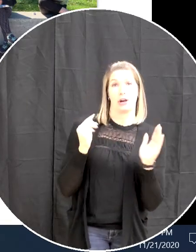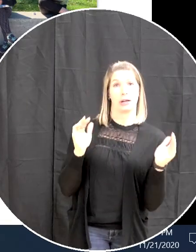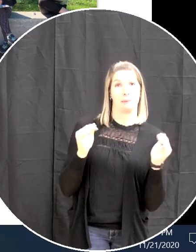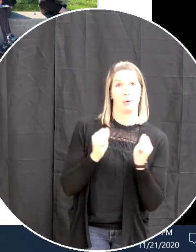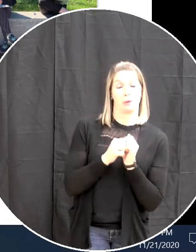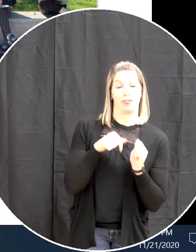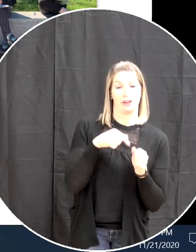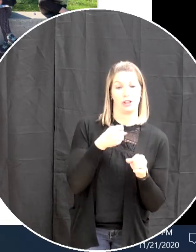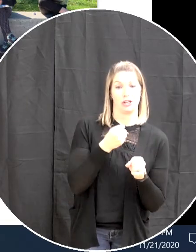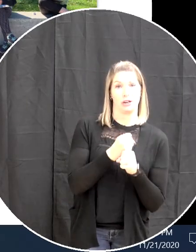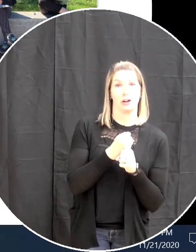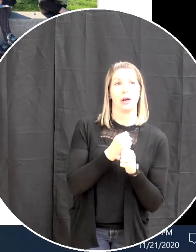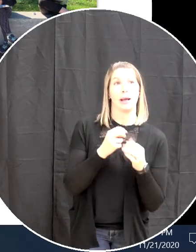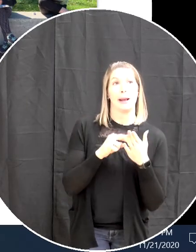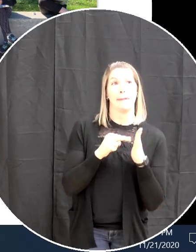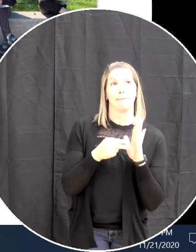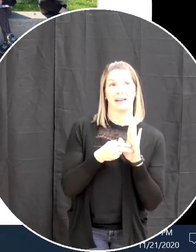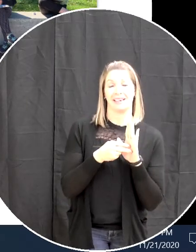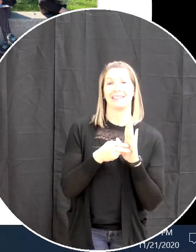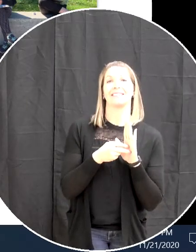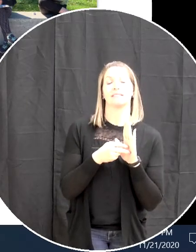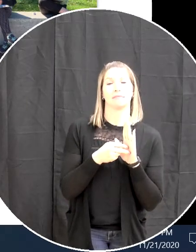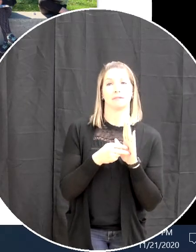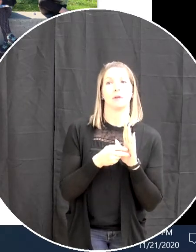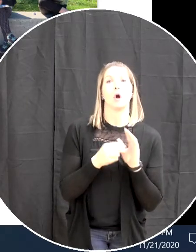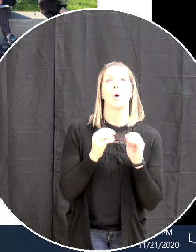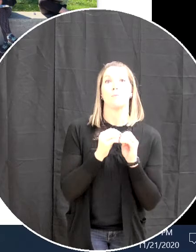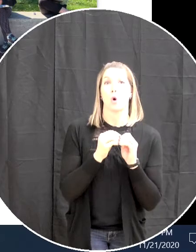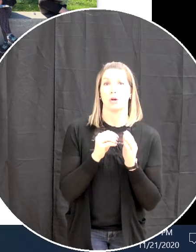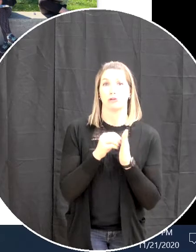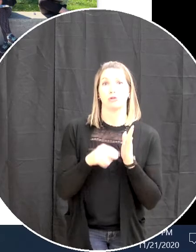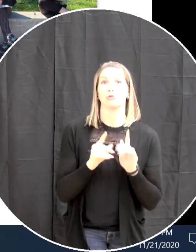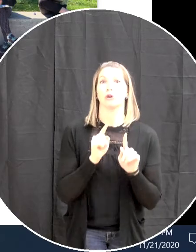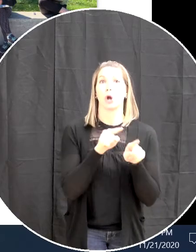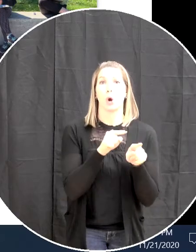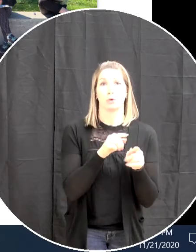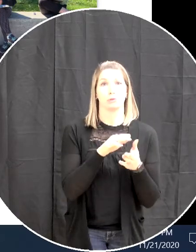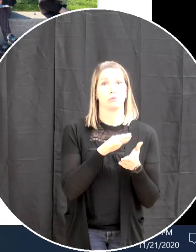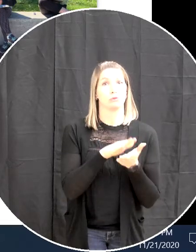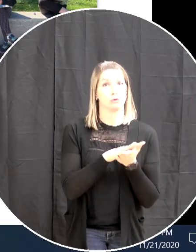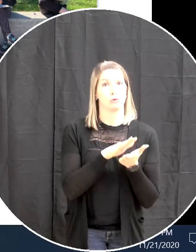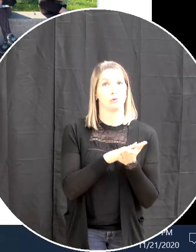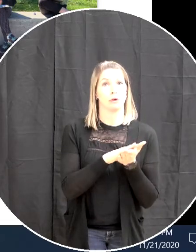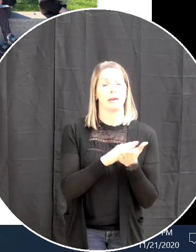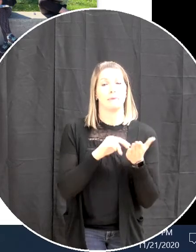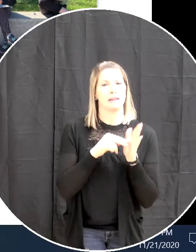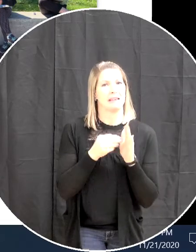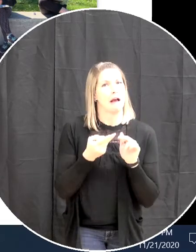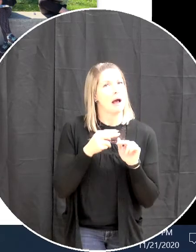but we're only 1% over that now for the month of October. So this is a good news story.